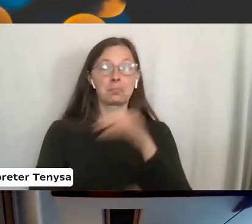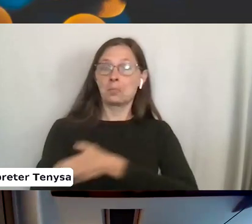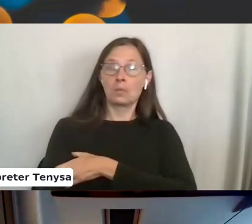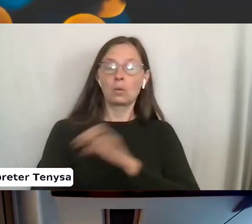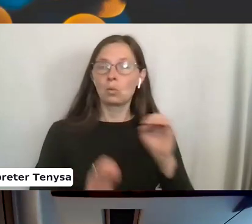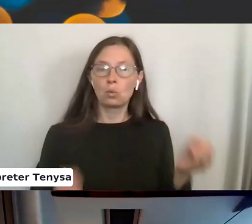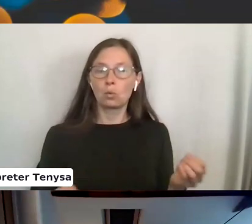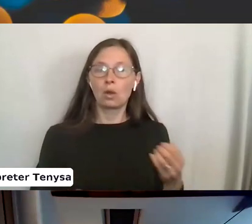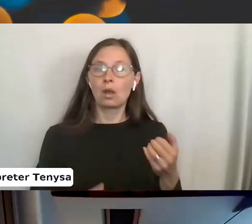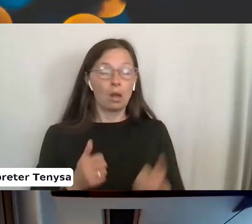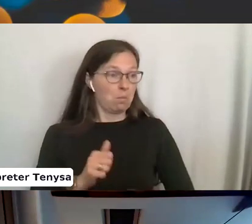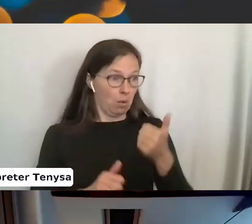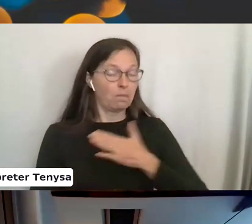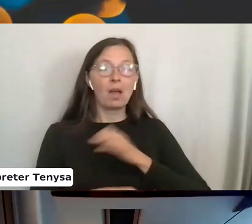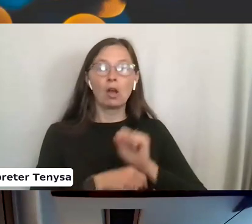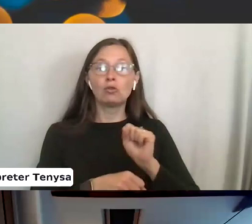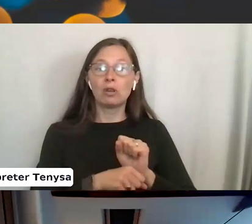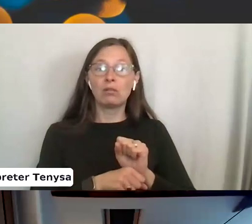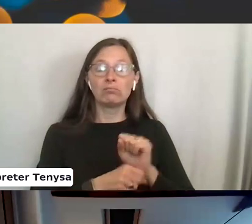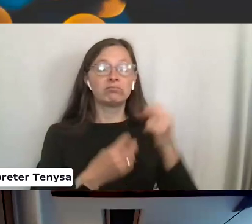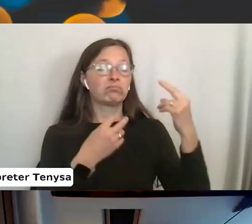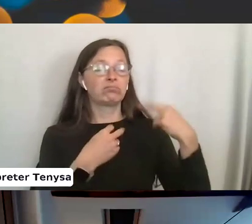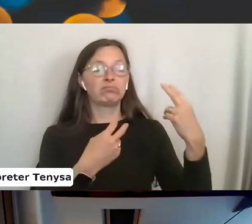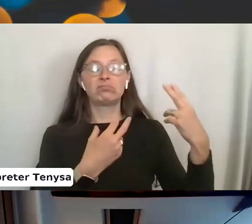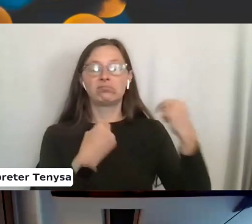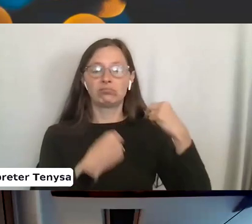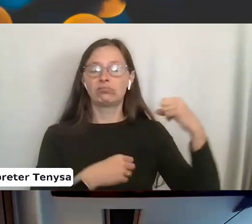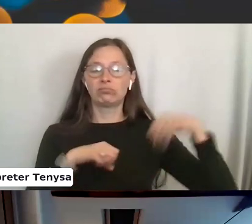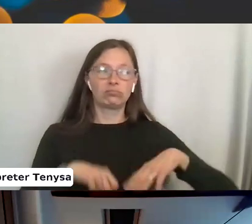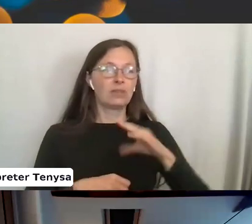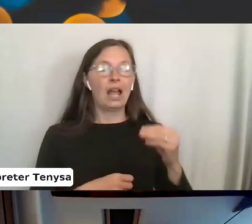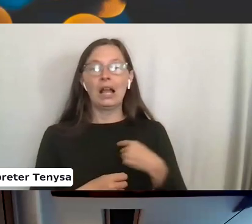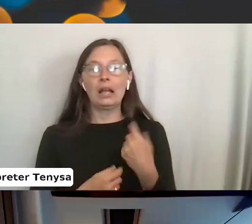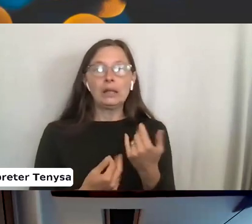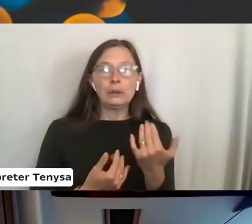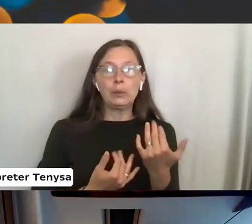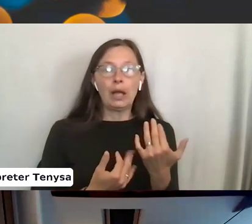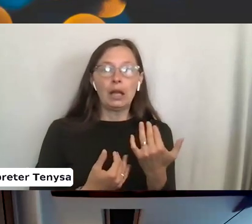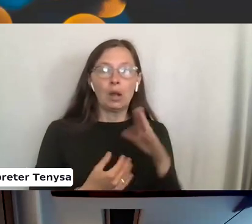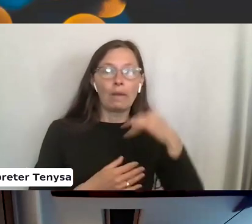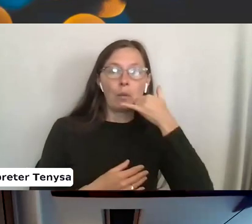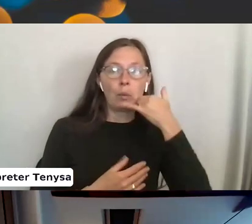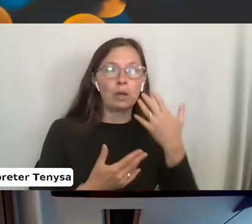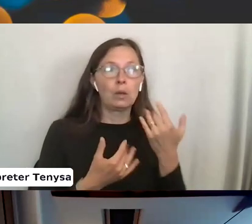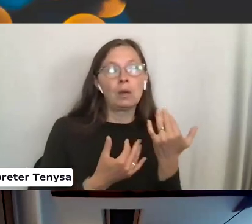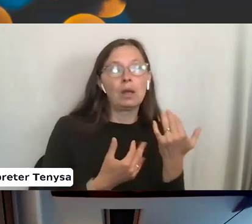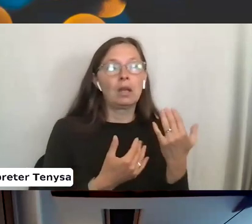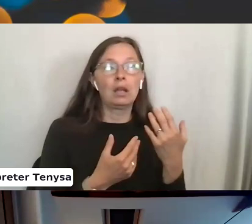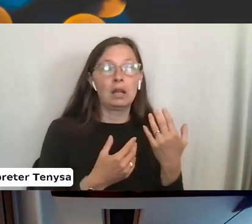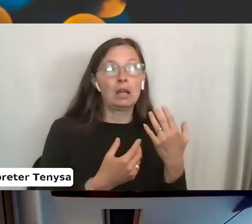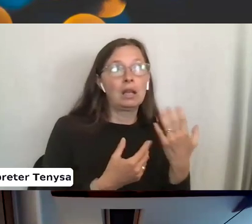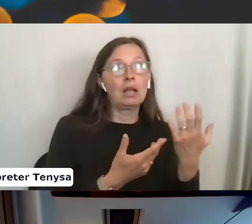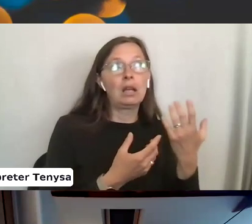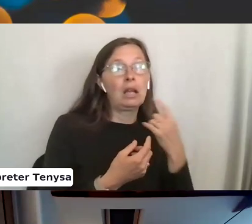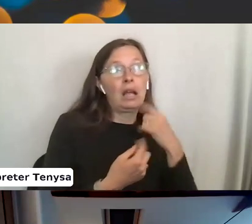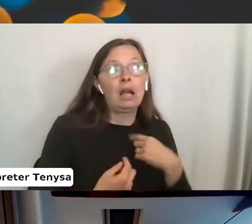of my industry is about rejection and waiting by the phone. Yeah. I don't care for that, but what I love